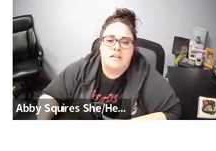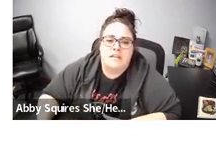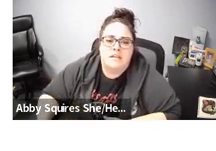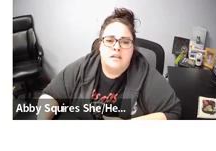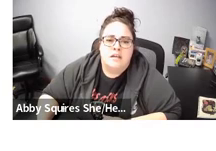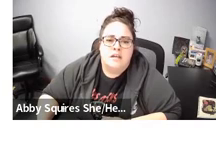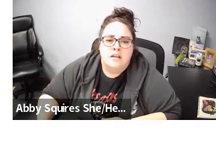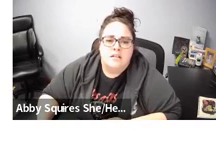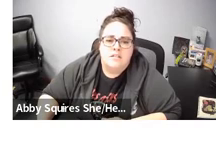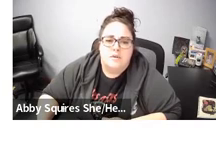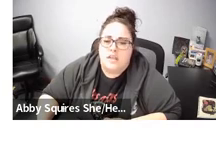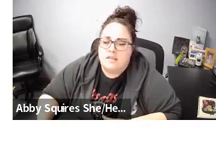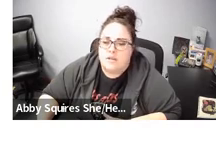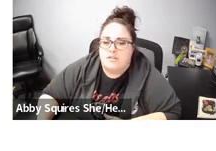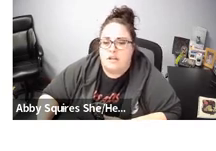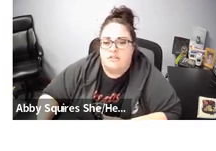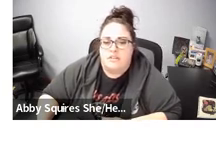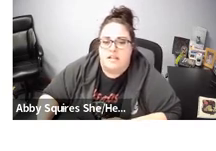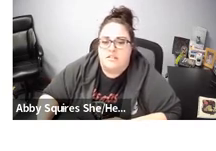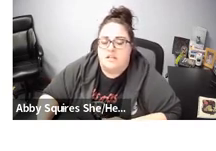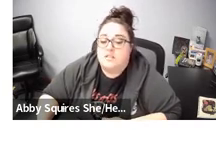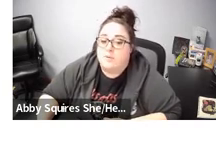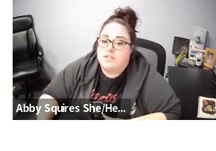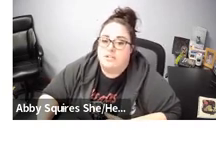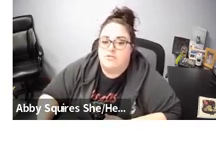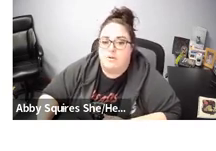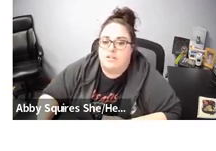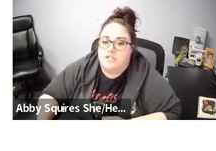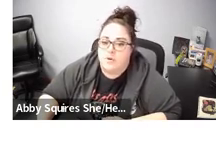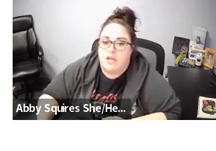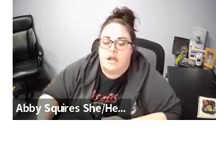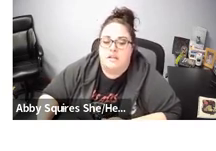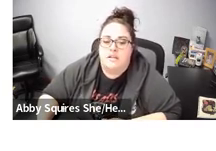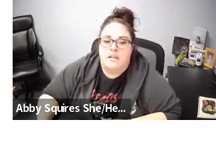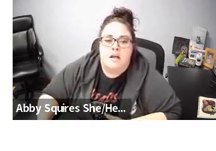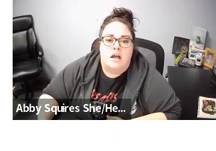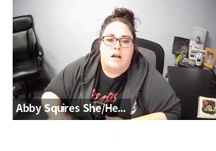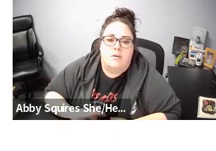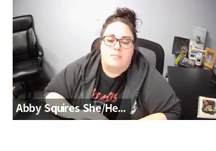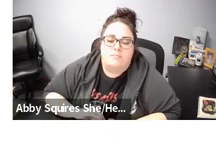then, so in the middle there, that's a Switch controller, the Joy-Con,